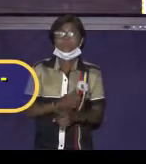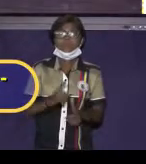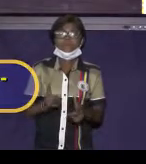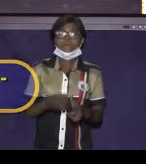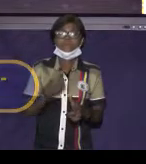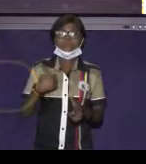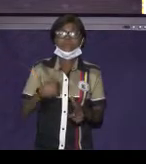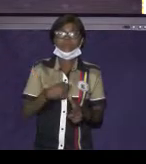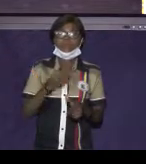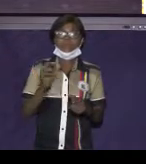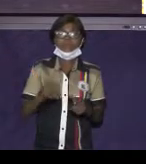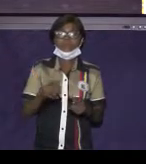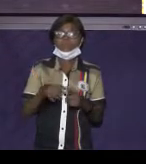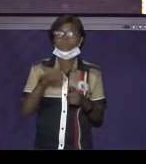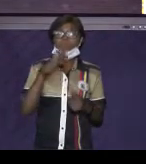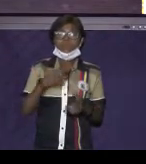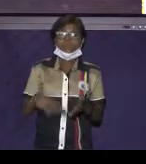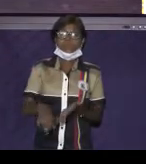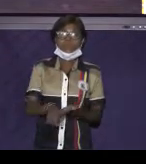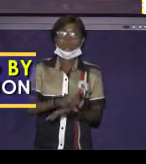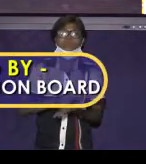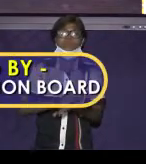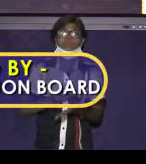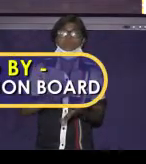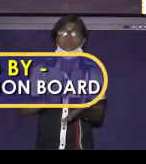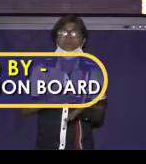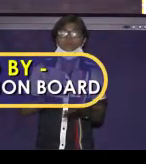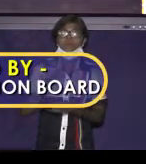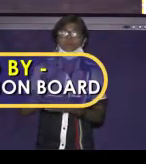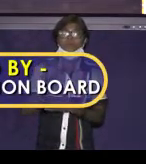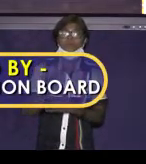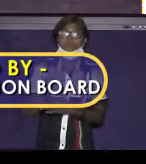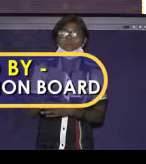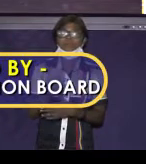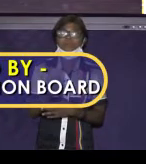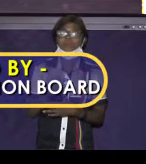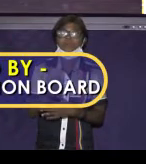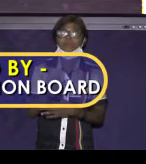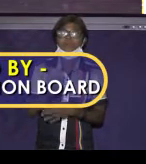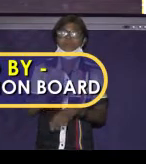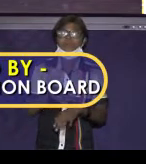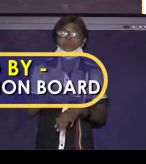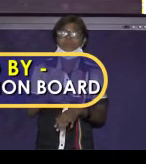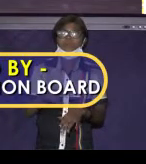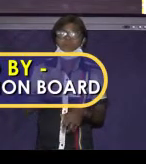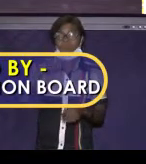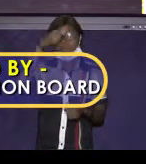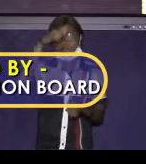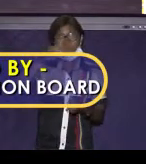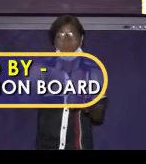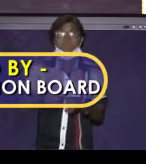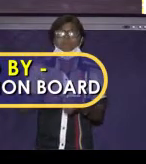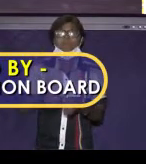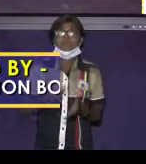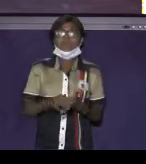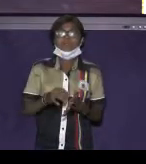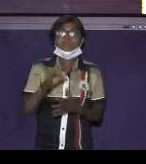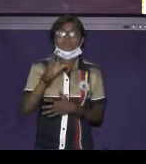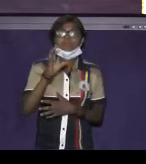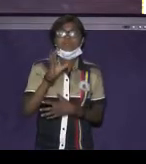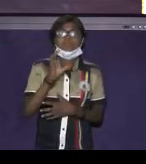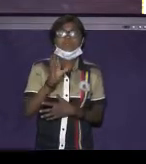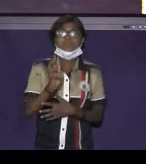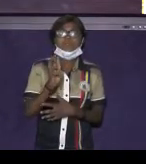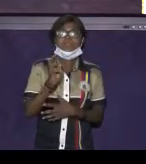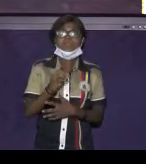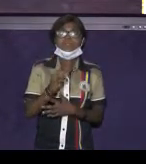First, we need to review our units of time. We remember that 60 seconds make 1 minute and 60